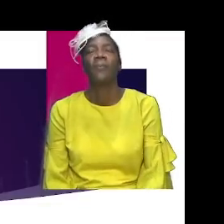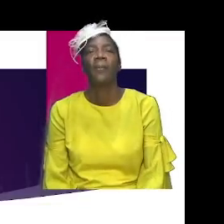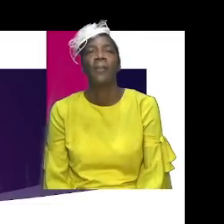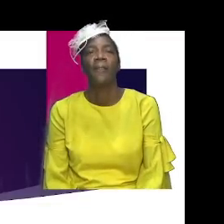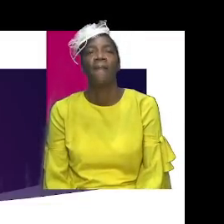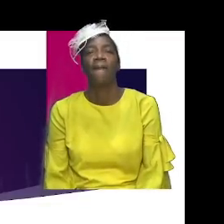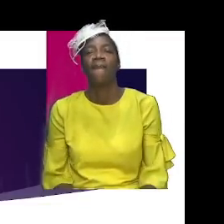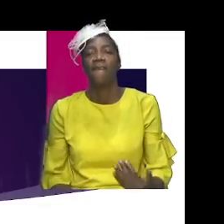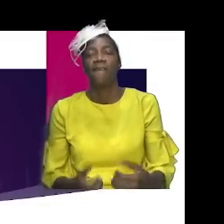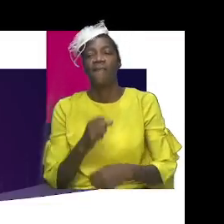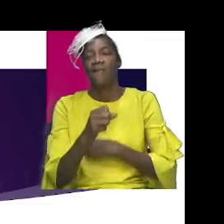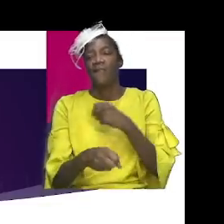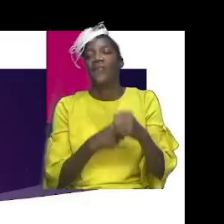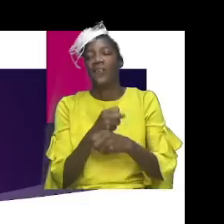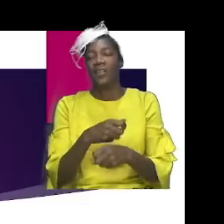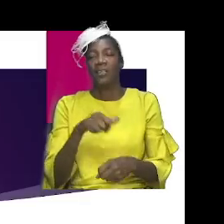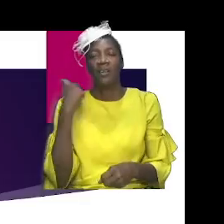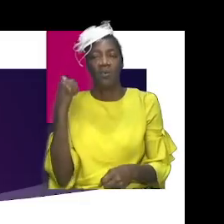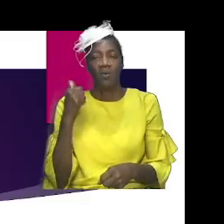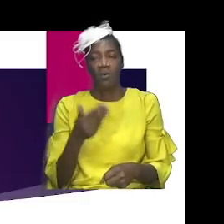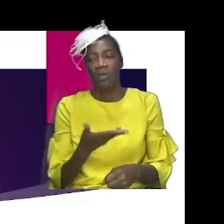an incident in which a